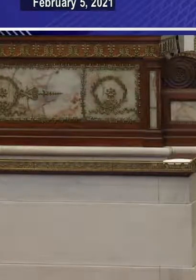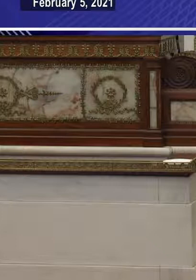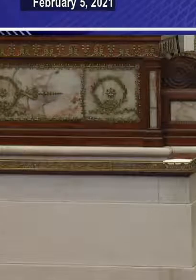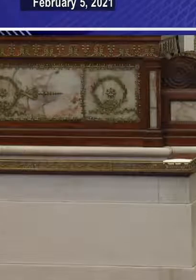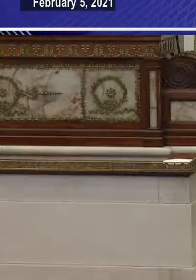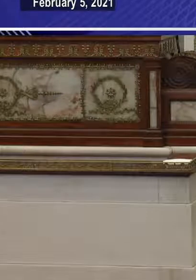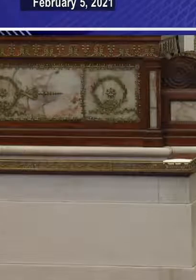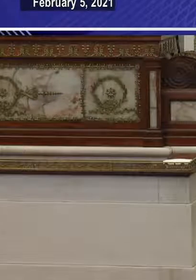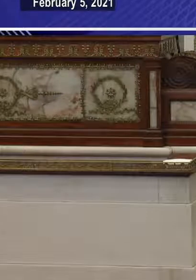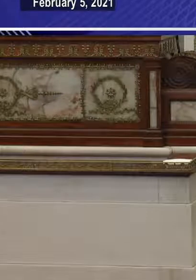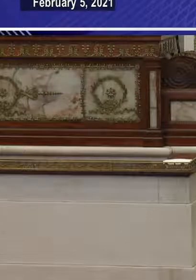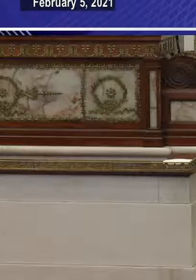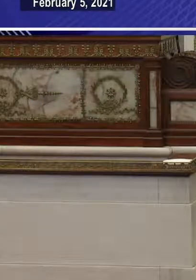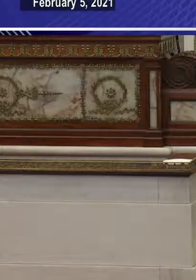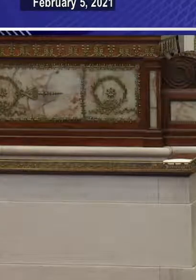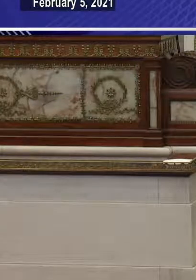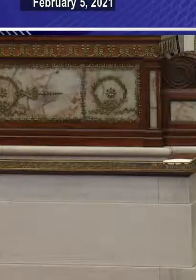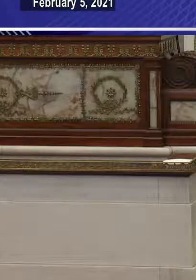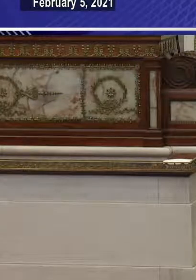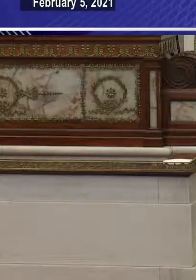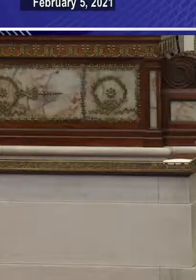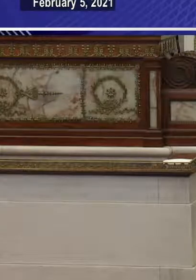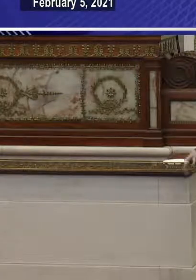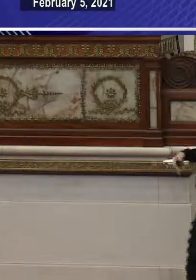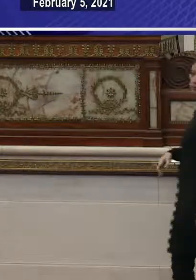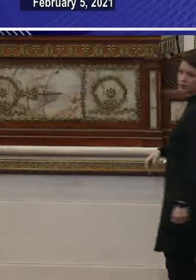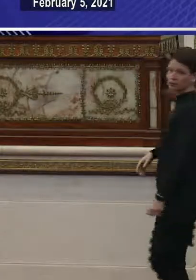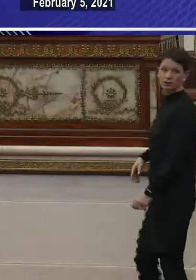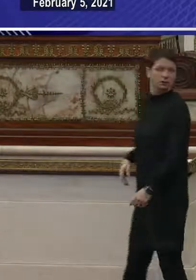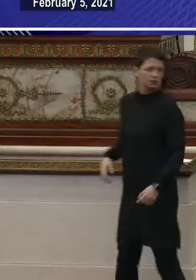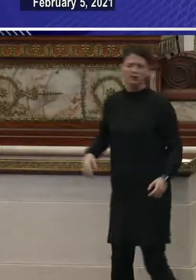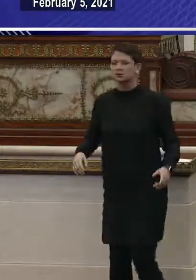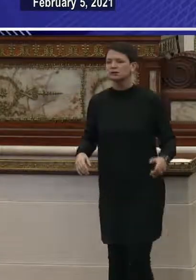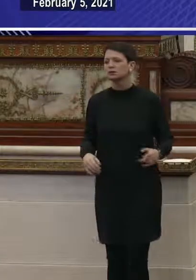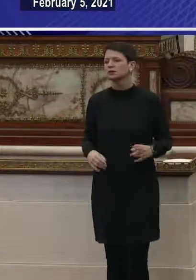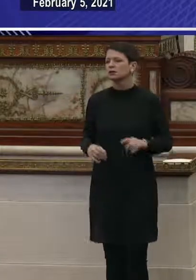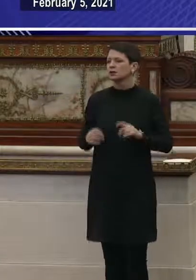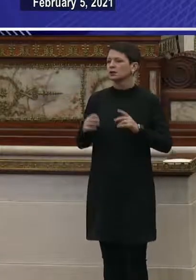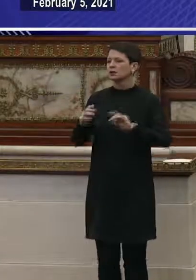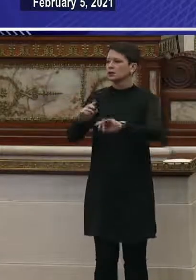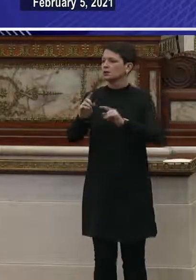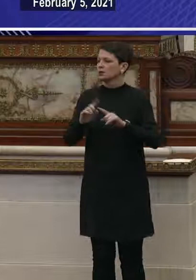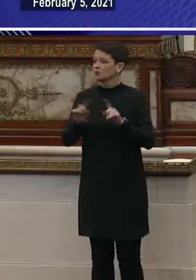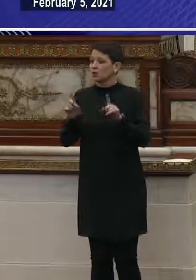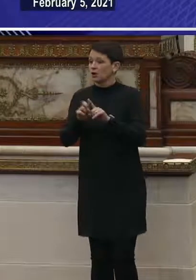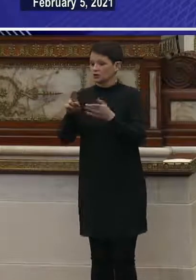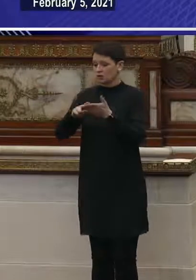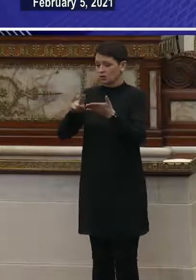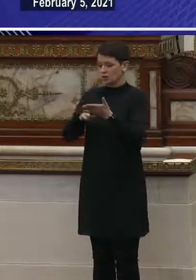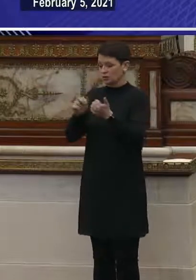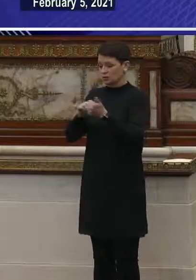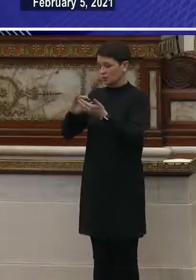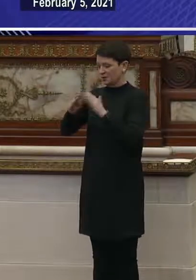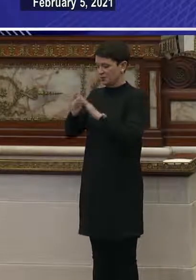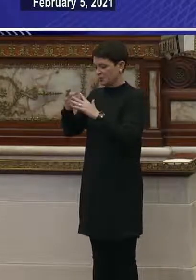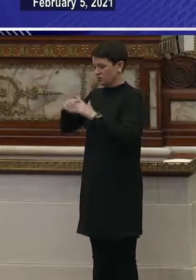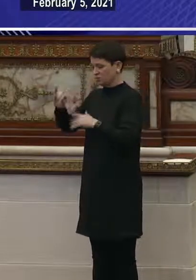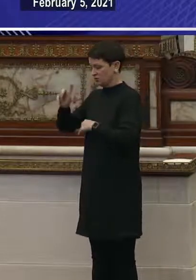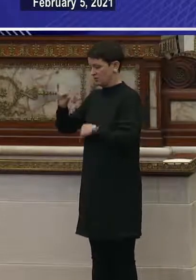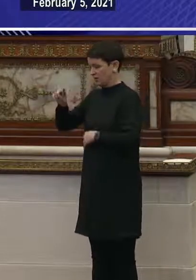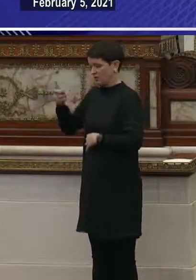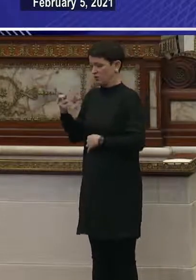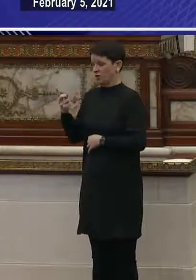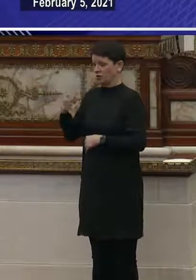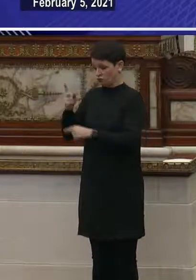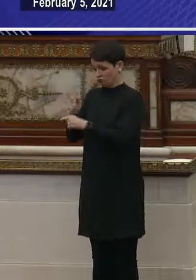the testing started for Philly Fighting COVID on June 26th, although their contract with the city began July 1st.